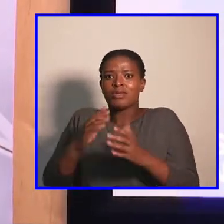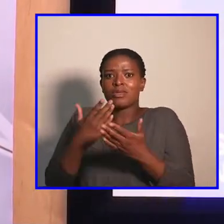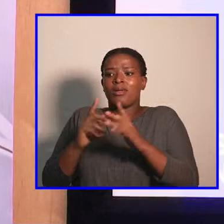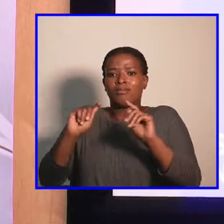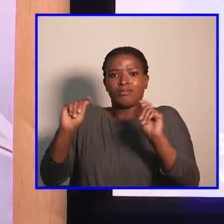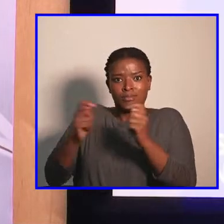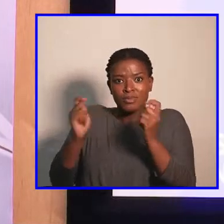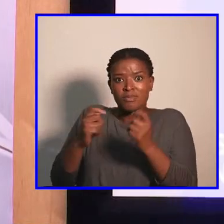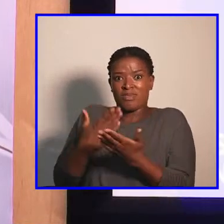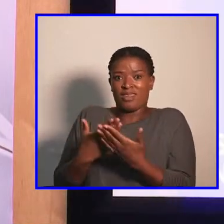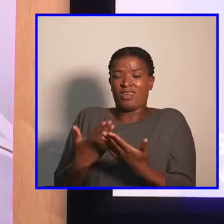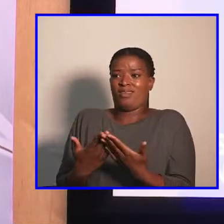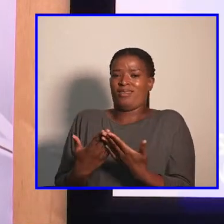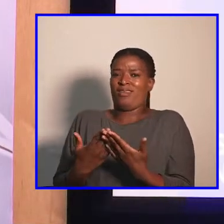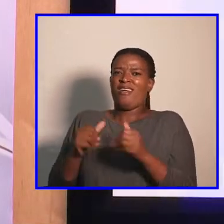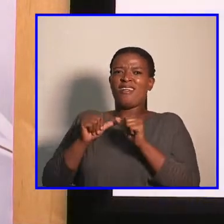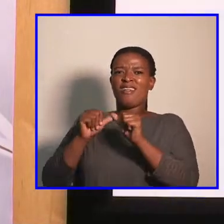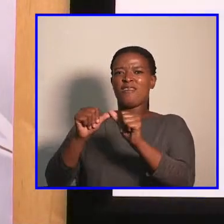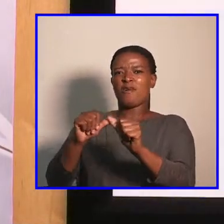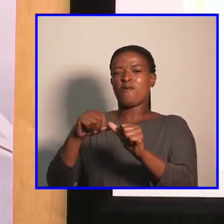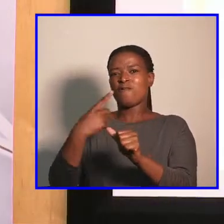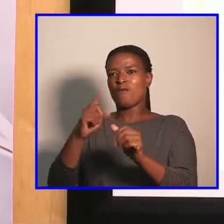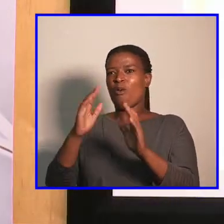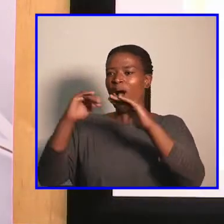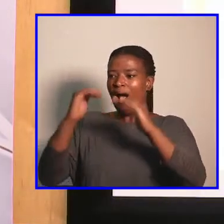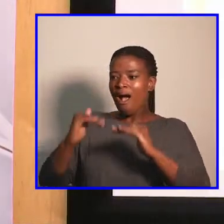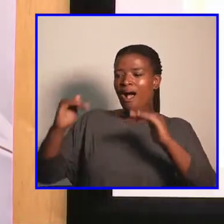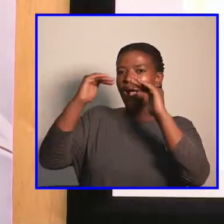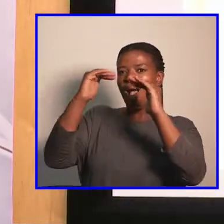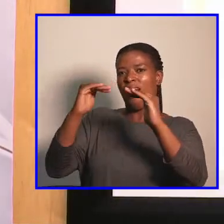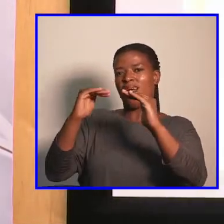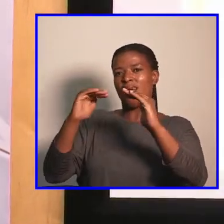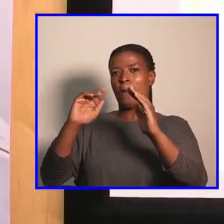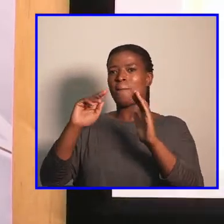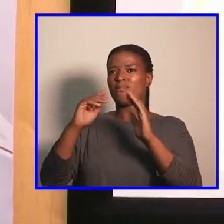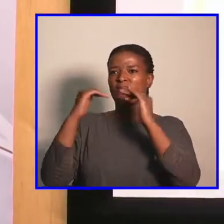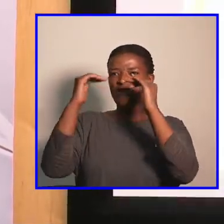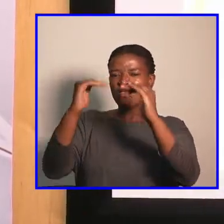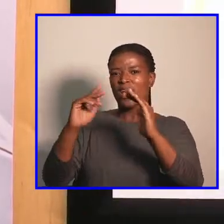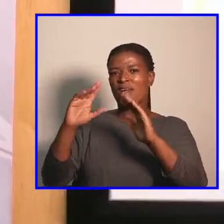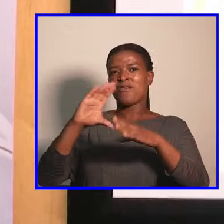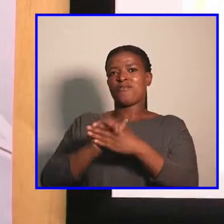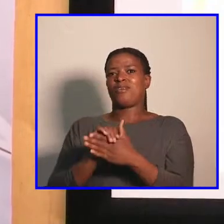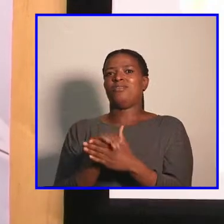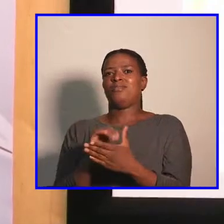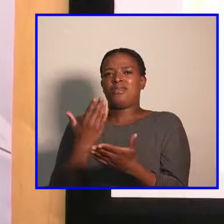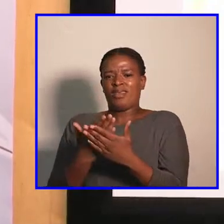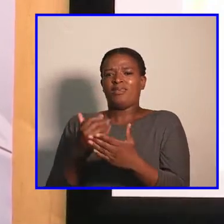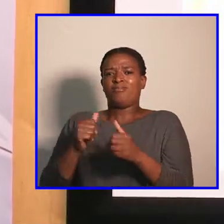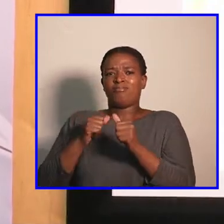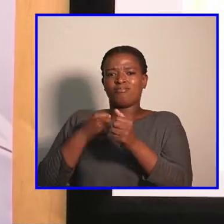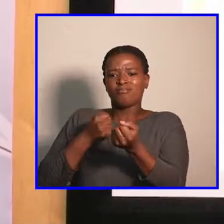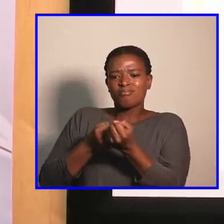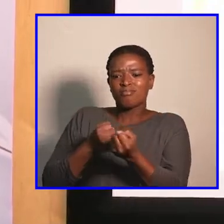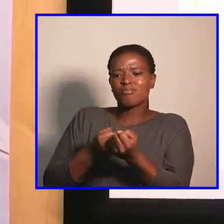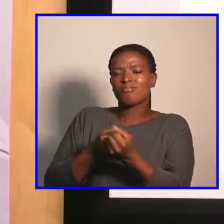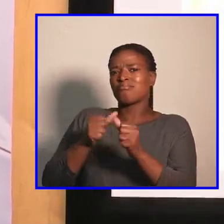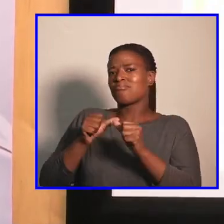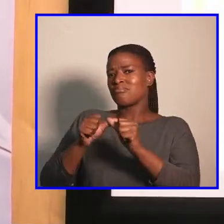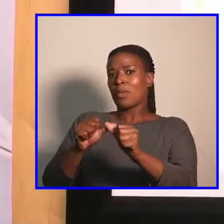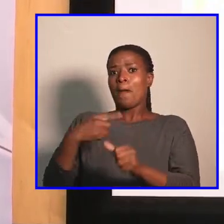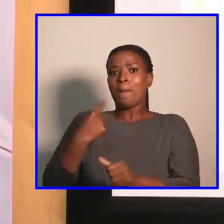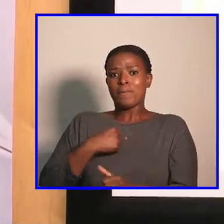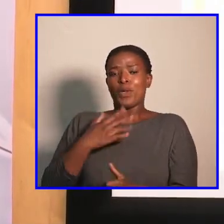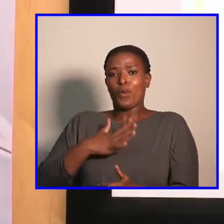driven by higher purpose and also continue to build and support democracy. I'd like to take